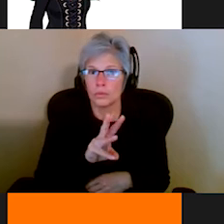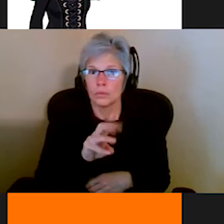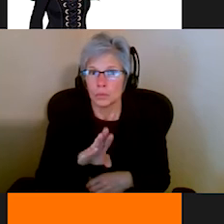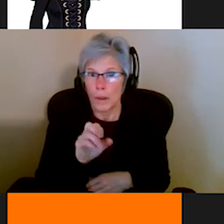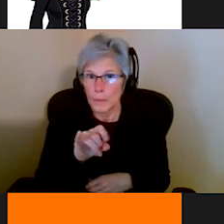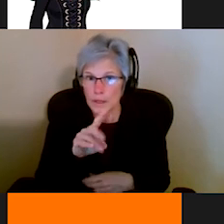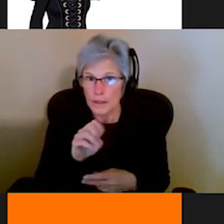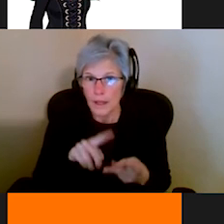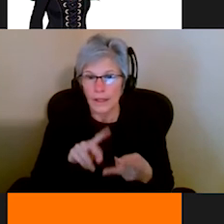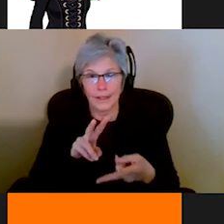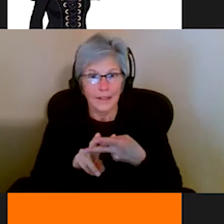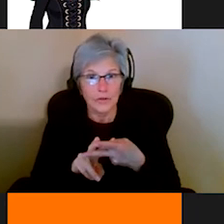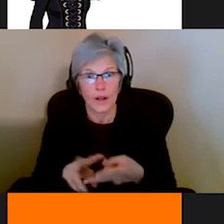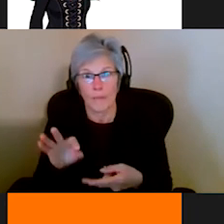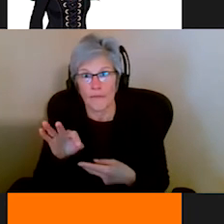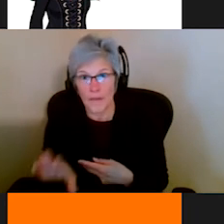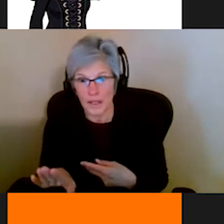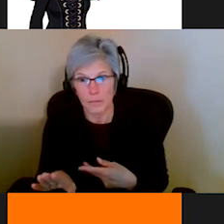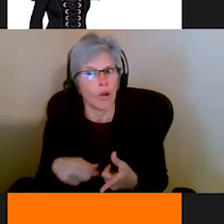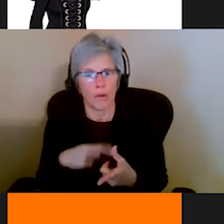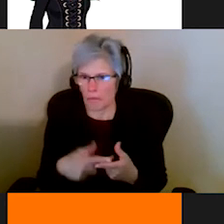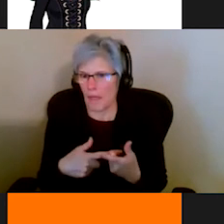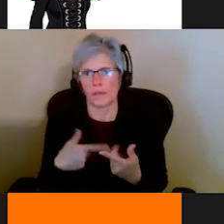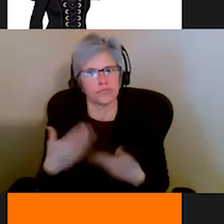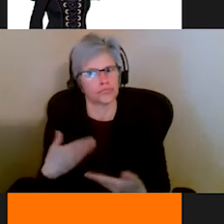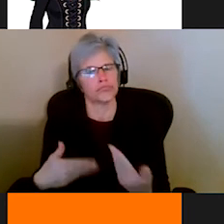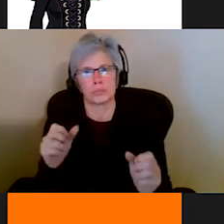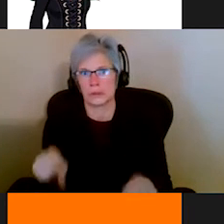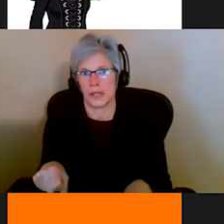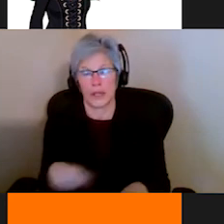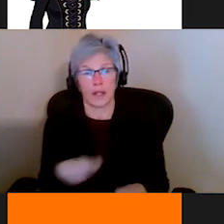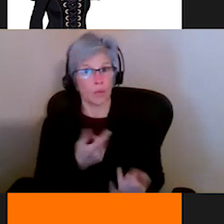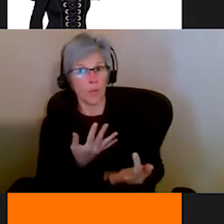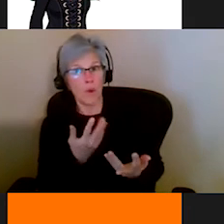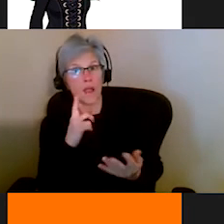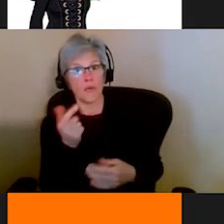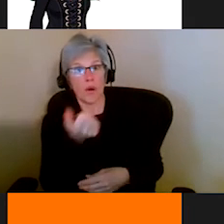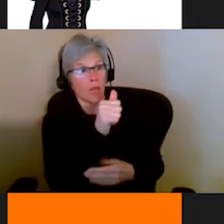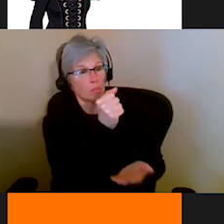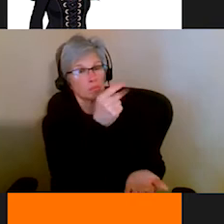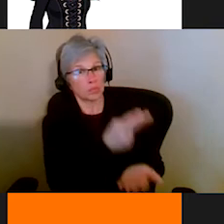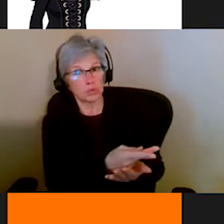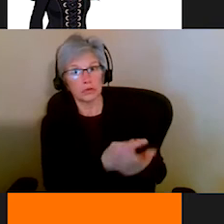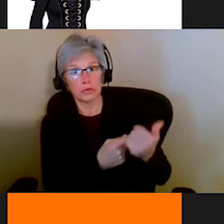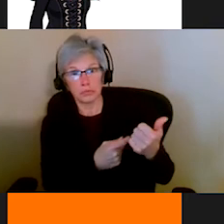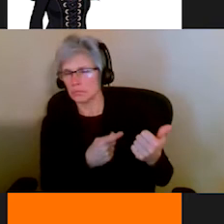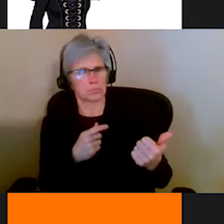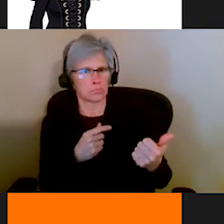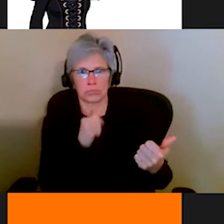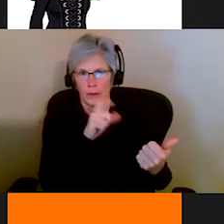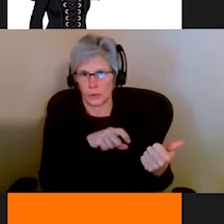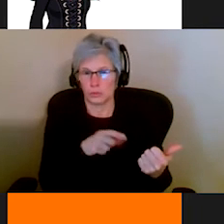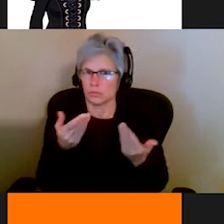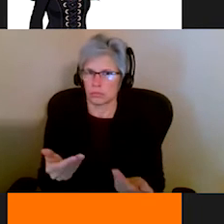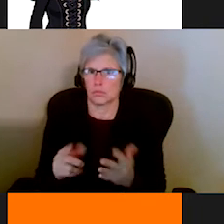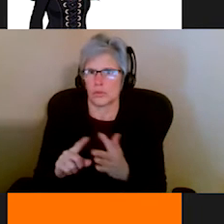can just go bananas right then and there. You don't have to wait. You don't have to wait for anybody's approval. You can just go and start. And I think a